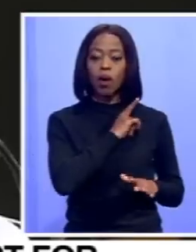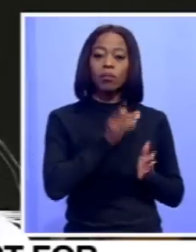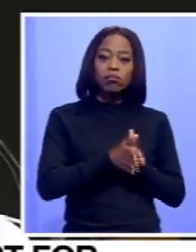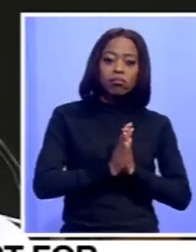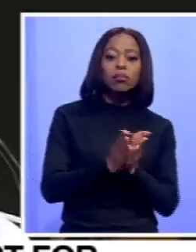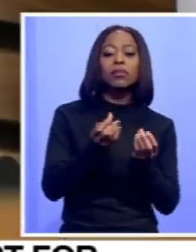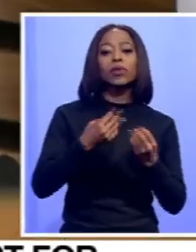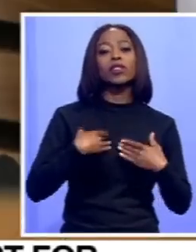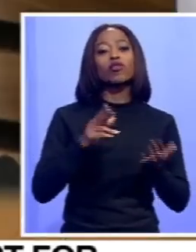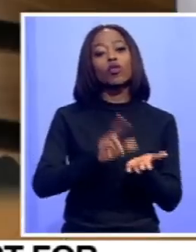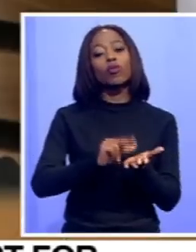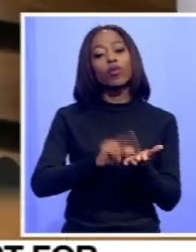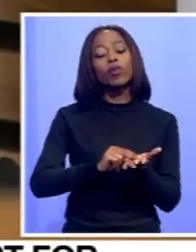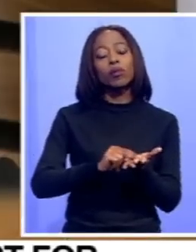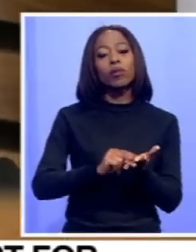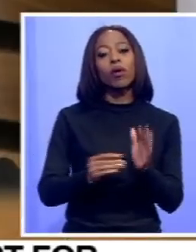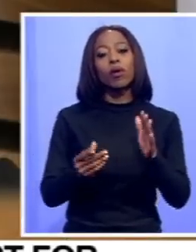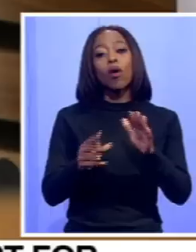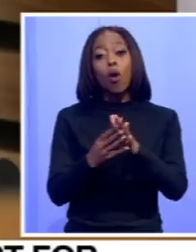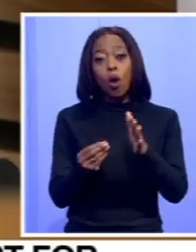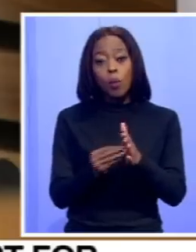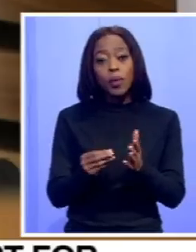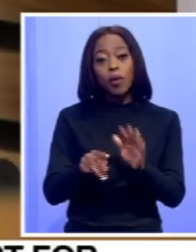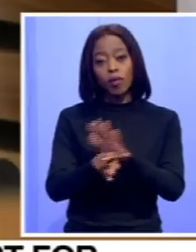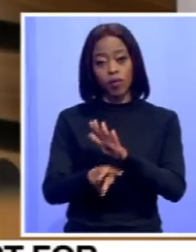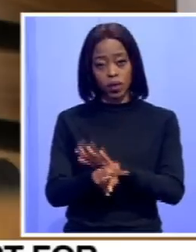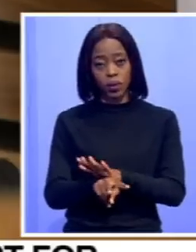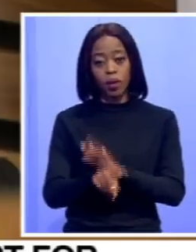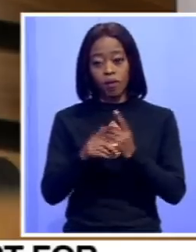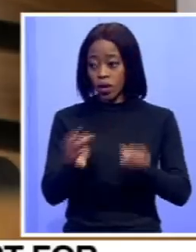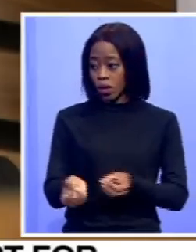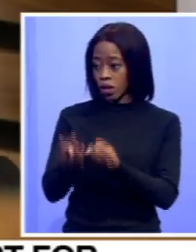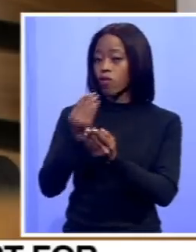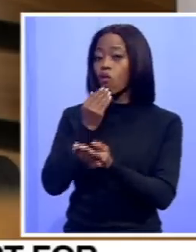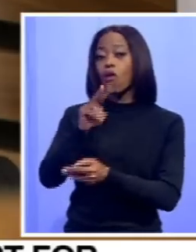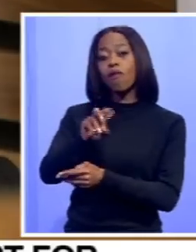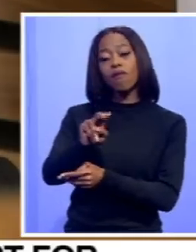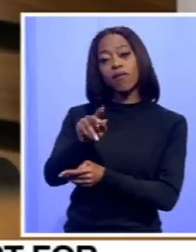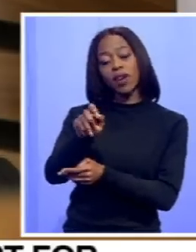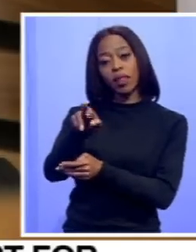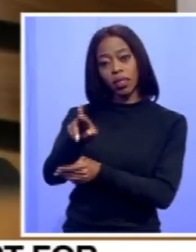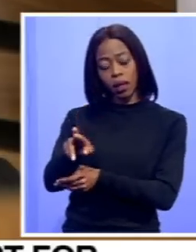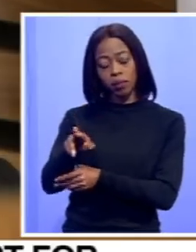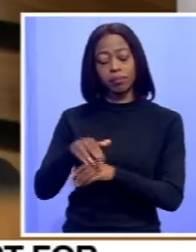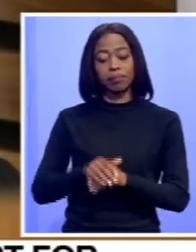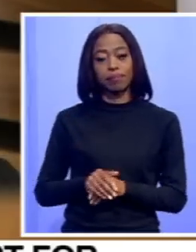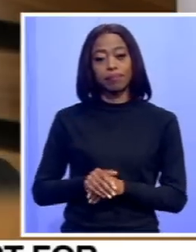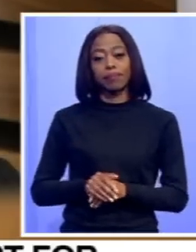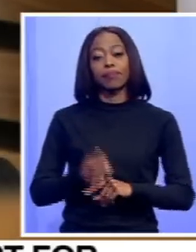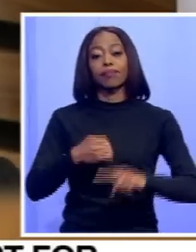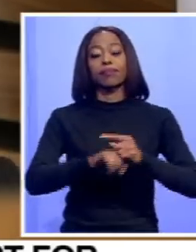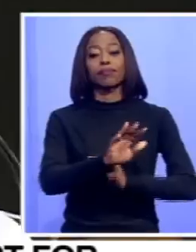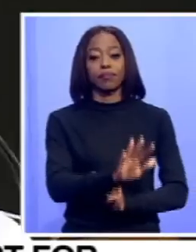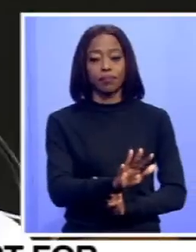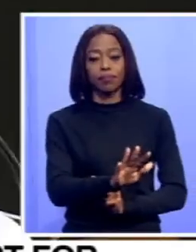video footage. Sub 4. He had given a copy of the footage to Colonel Venter. Excuse me. Sub 5.